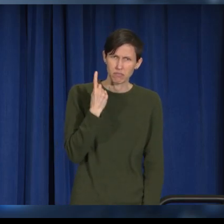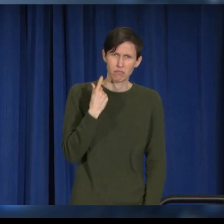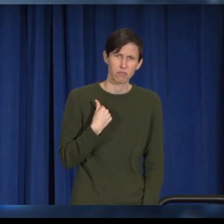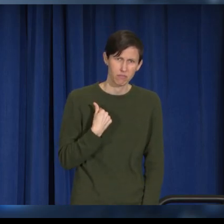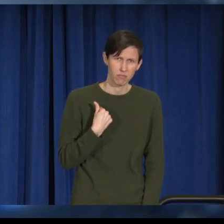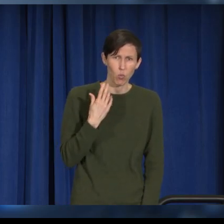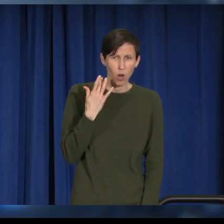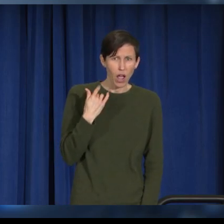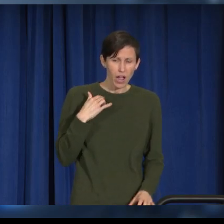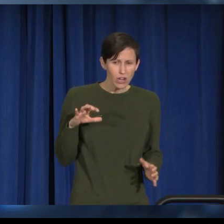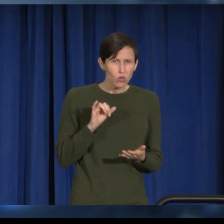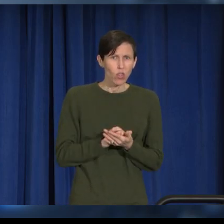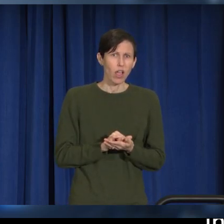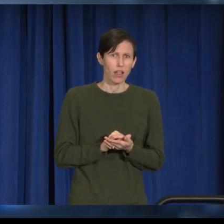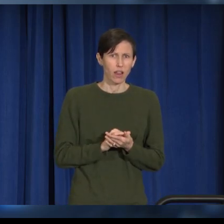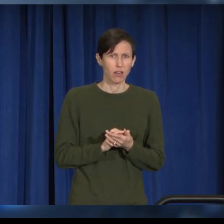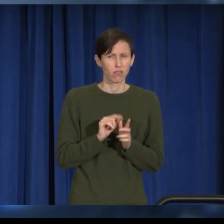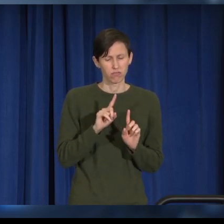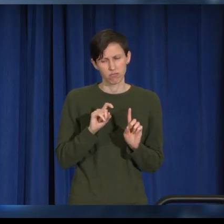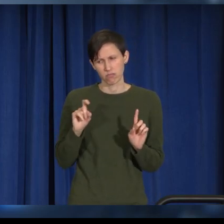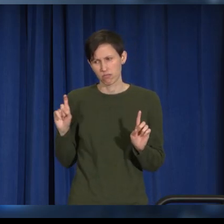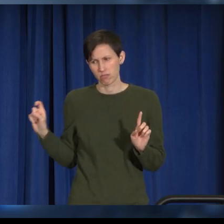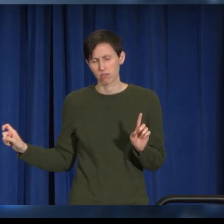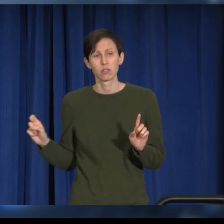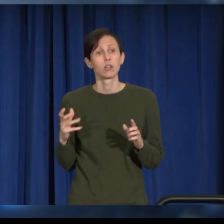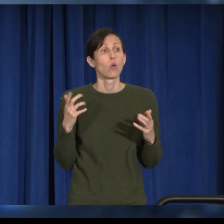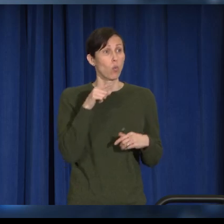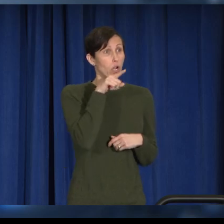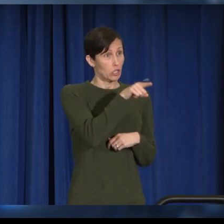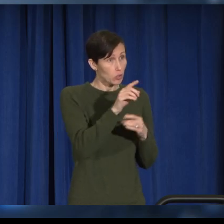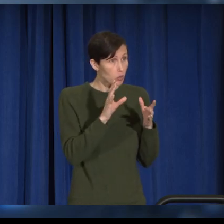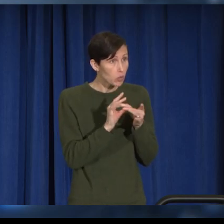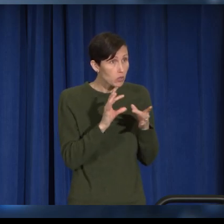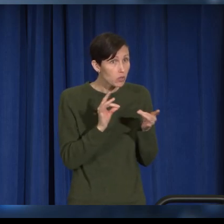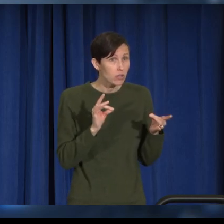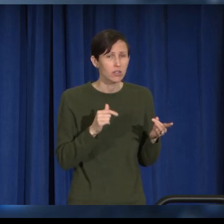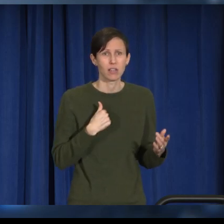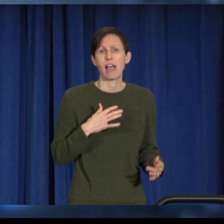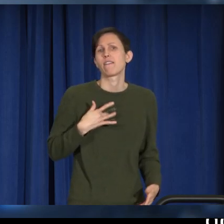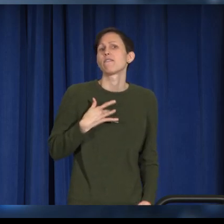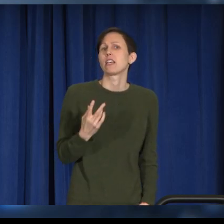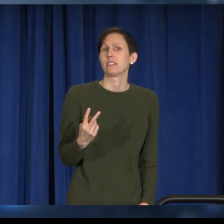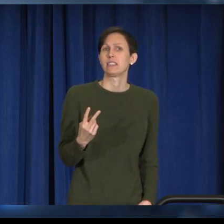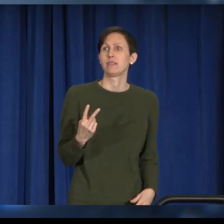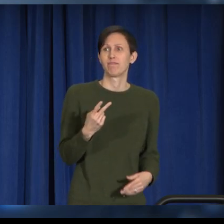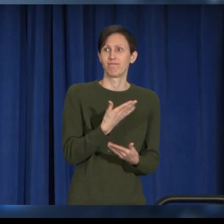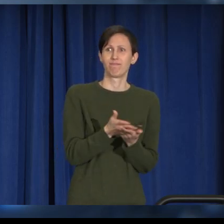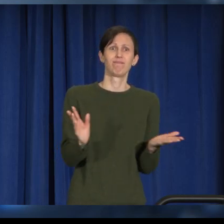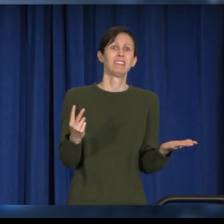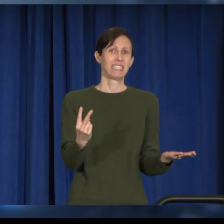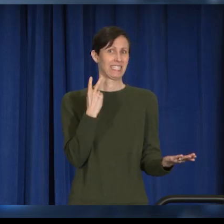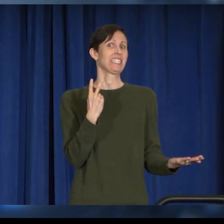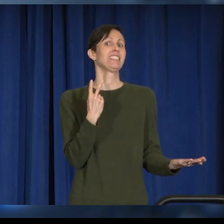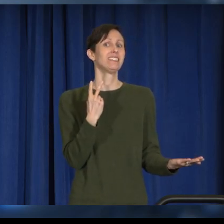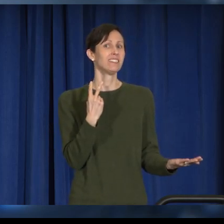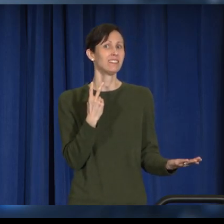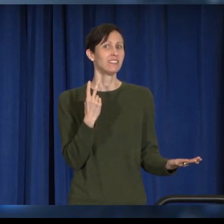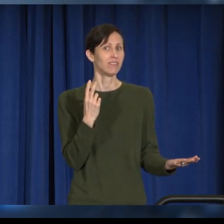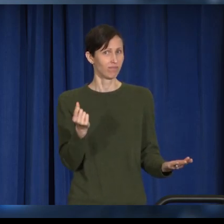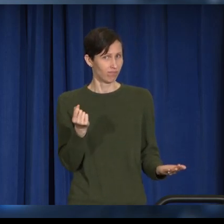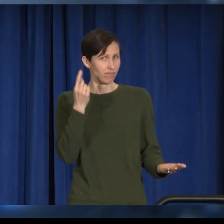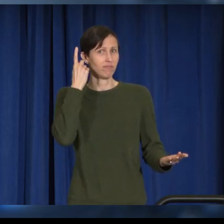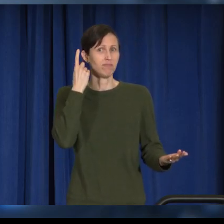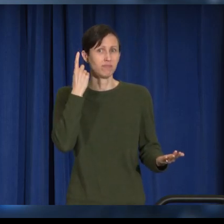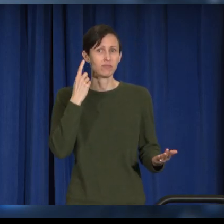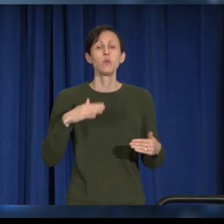why I do that. But what you shared made me feel seen. And that was incredibly profound because that was